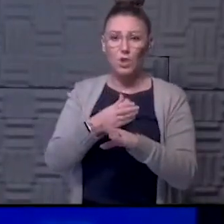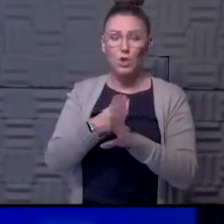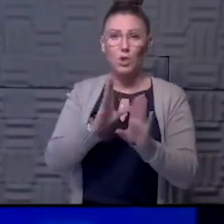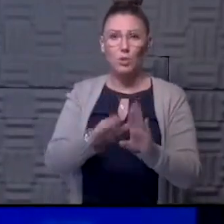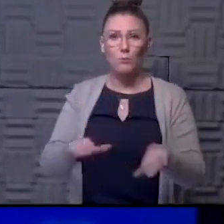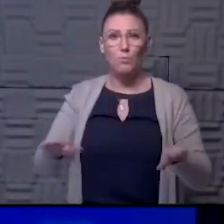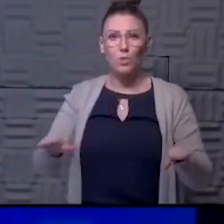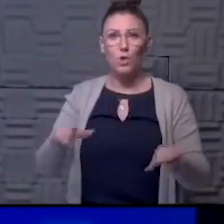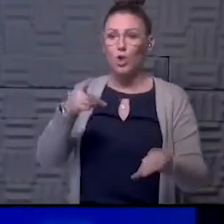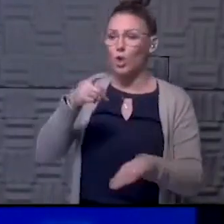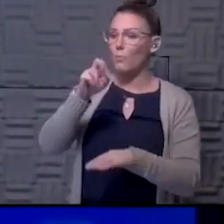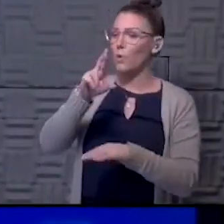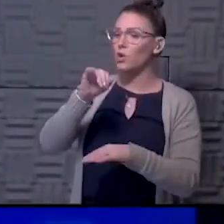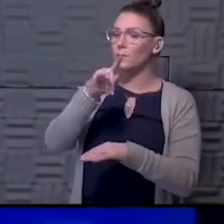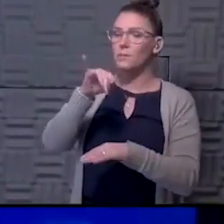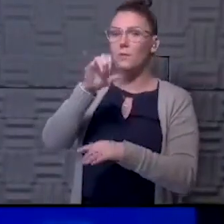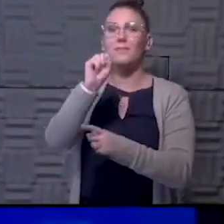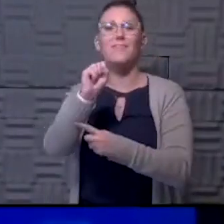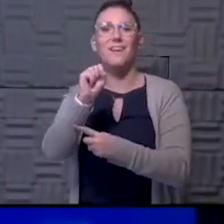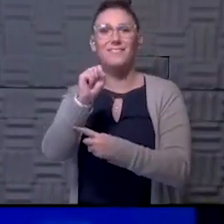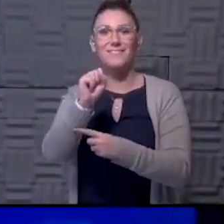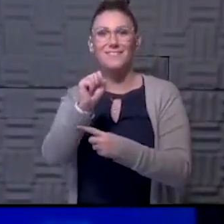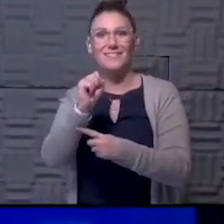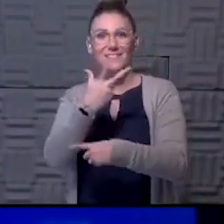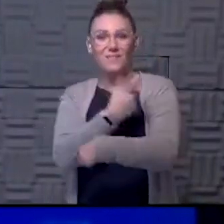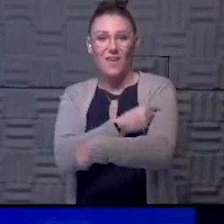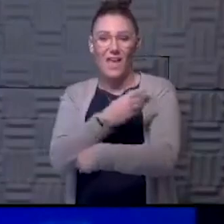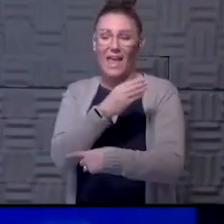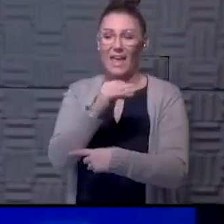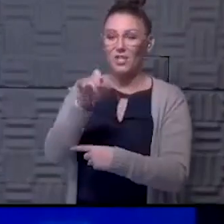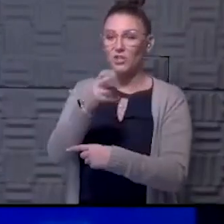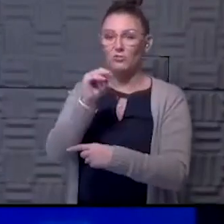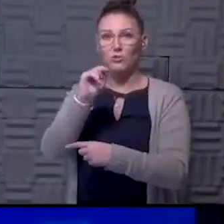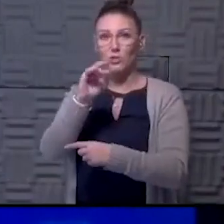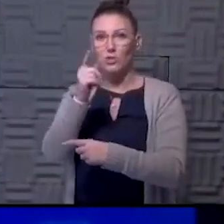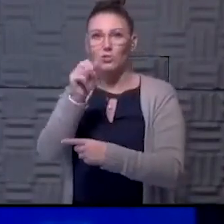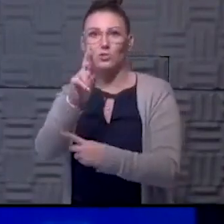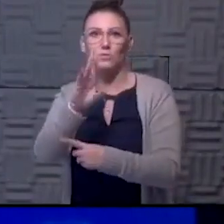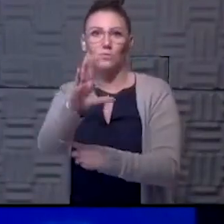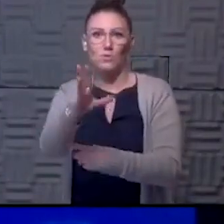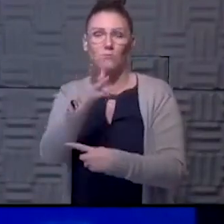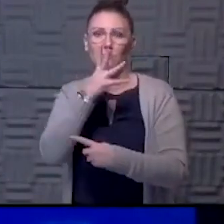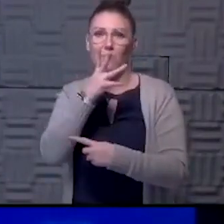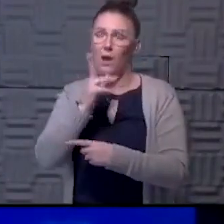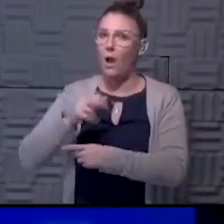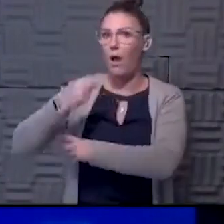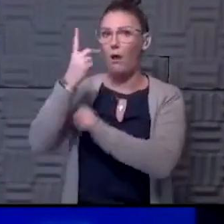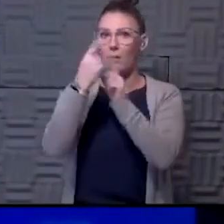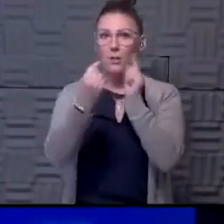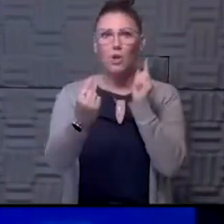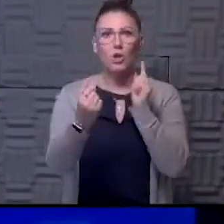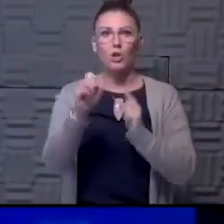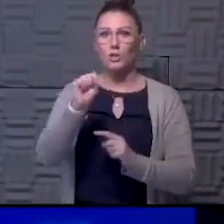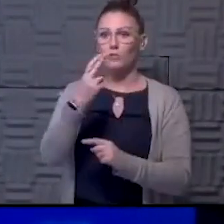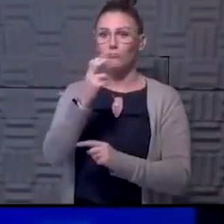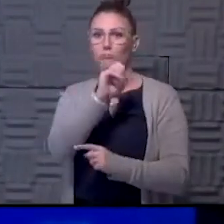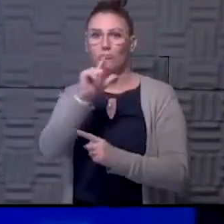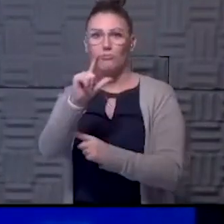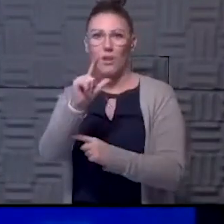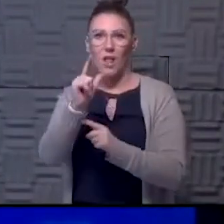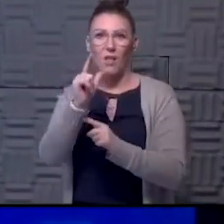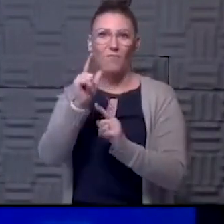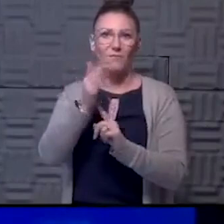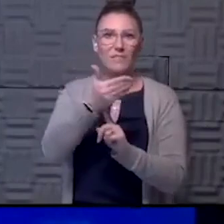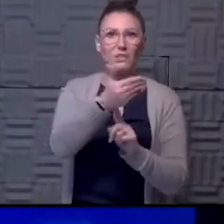pertussis vaccine, and Jennifer's mom is highly allergic to shellfish, and there are several that want to know, are there any reasons why I should not get